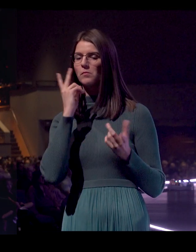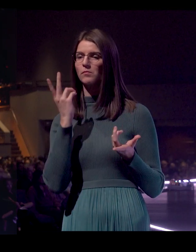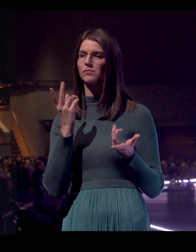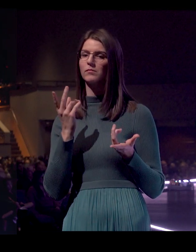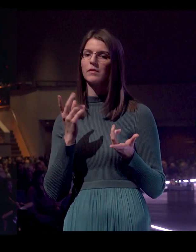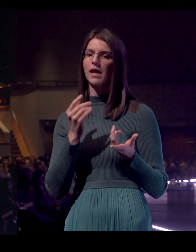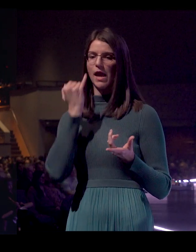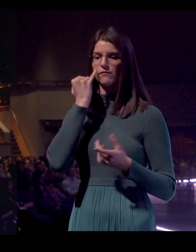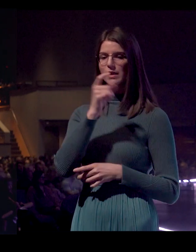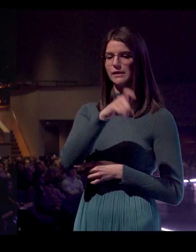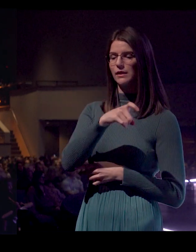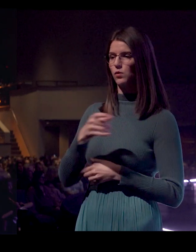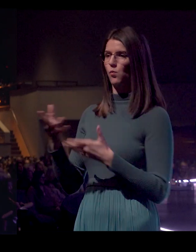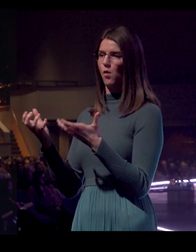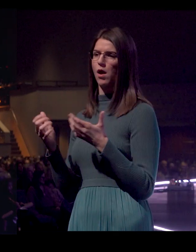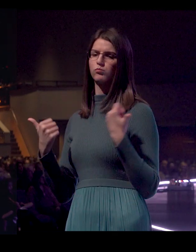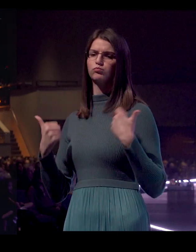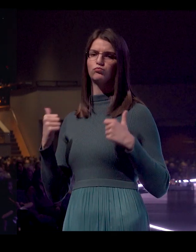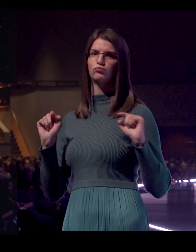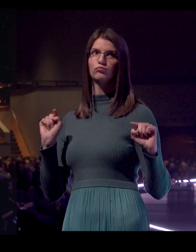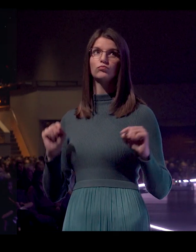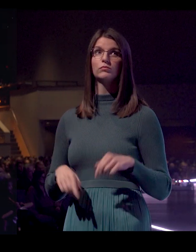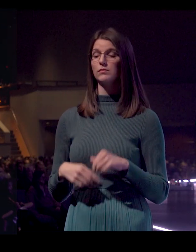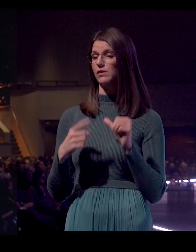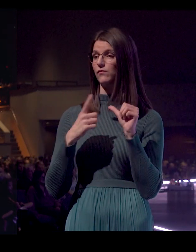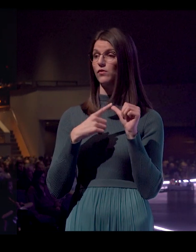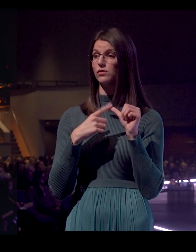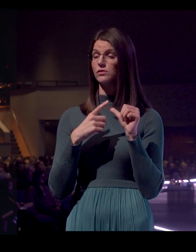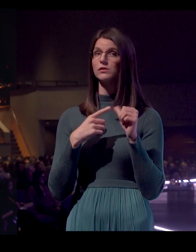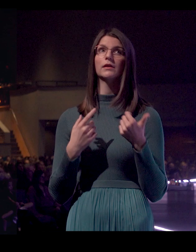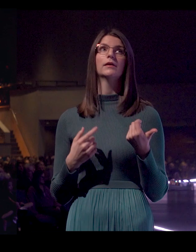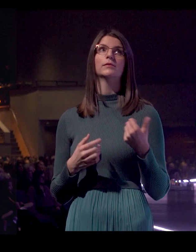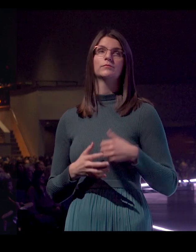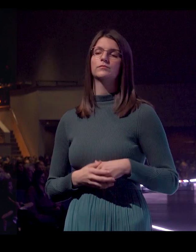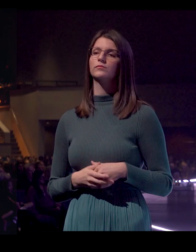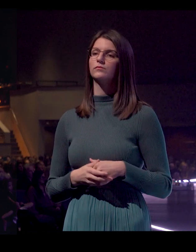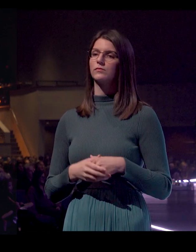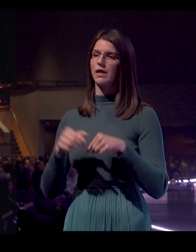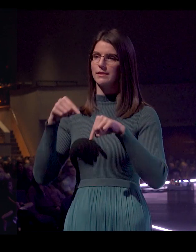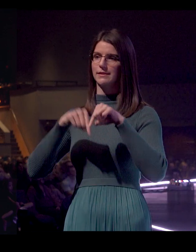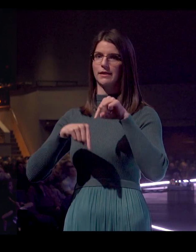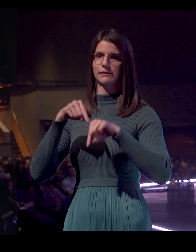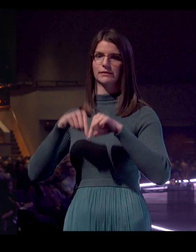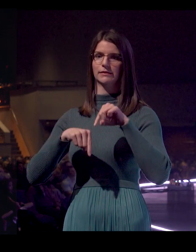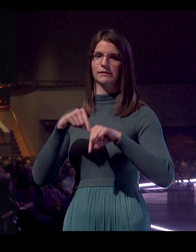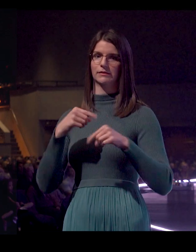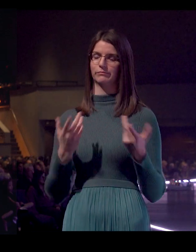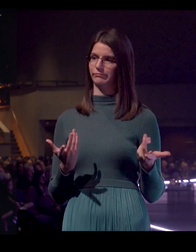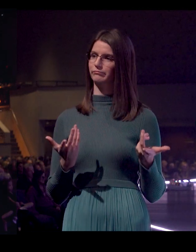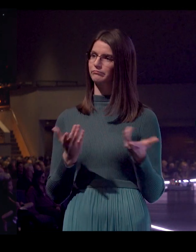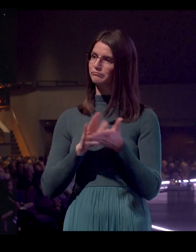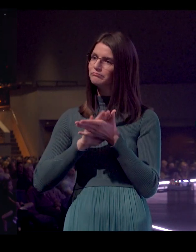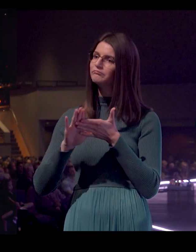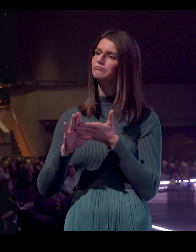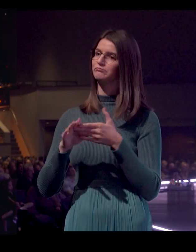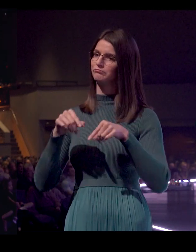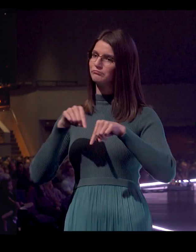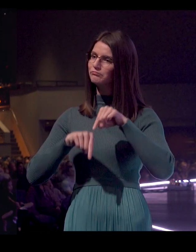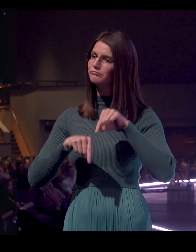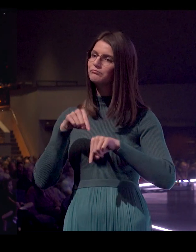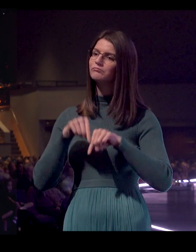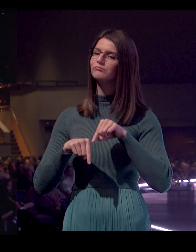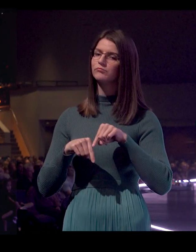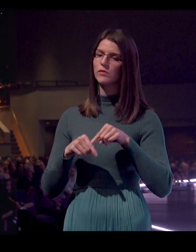is gold toe socks, okay? These are nice socks. Are socks a want or a need? It's pretty much a need,